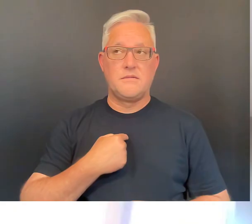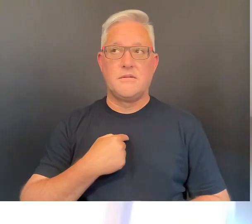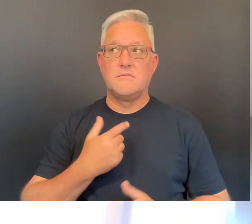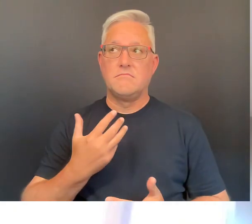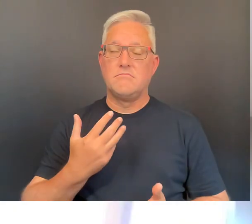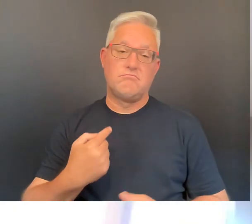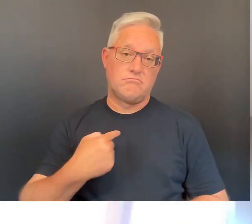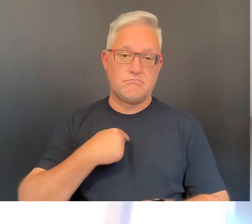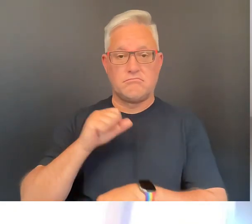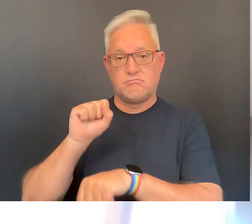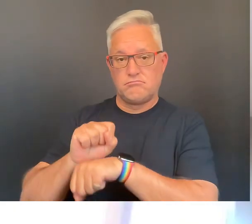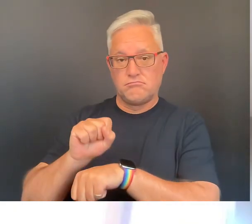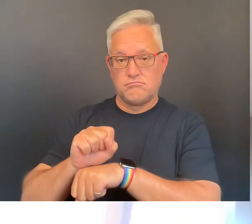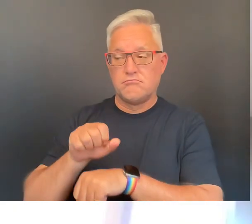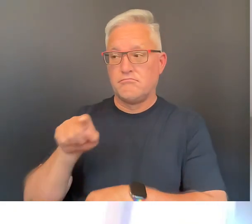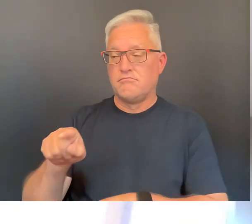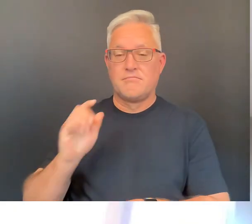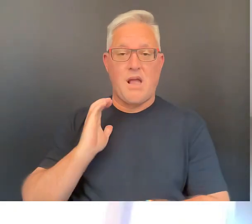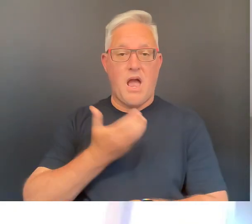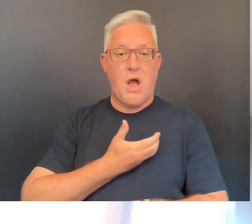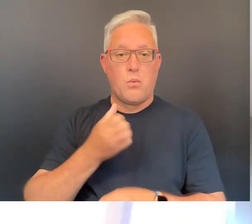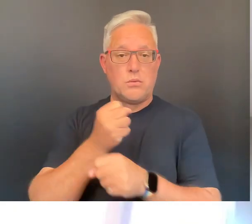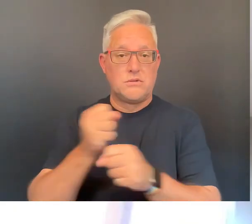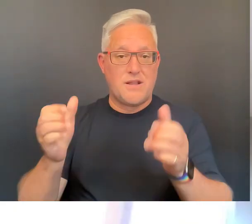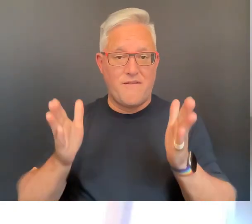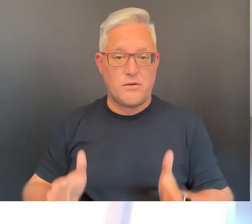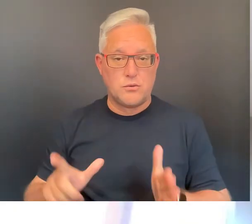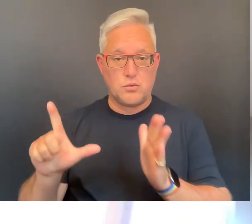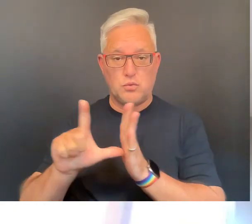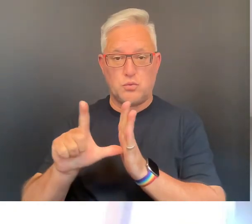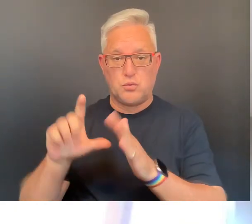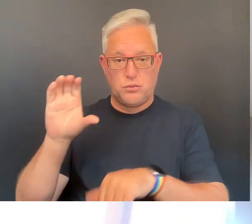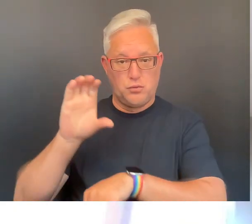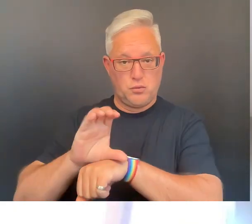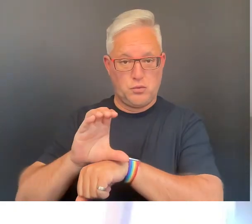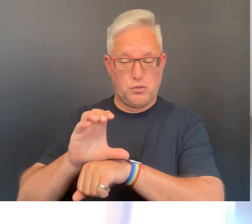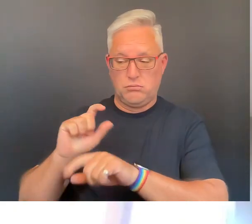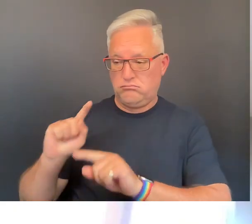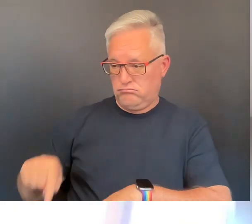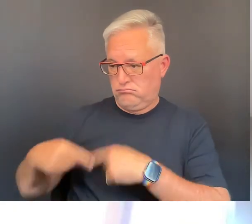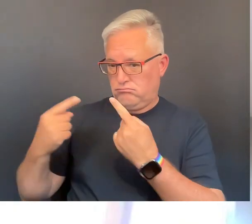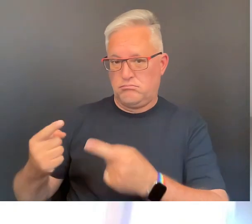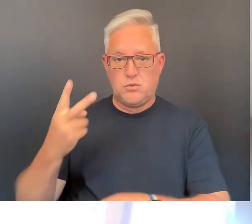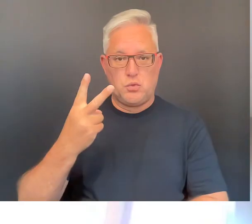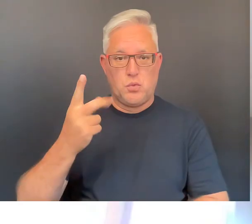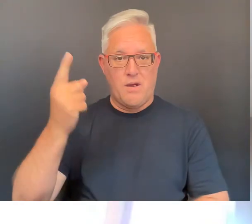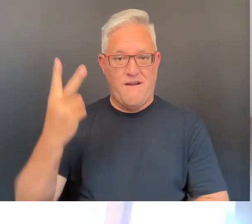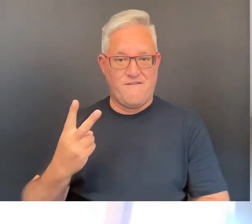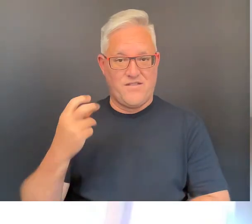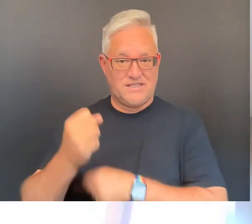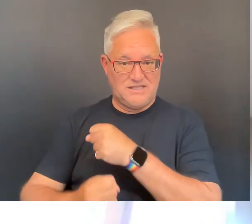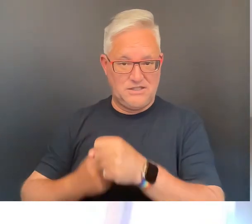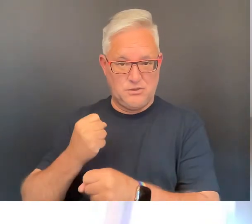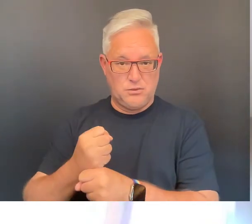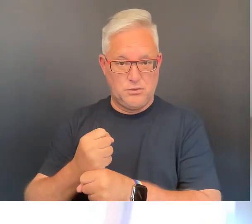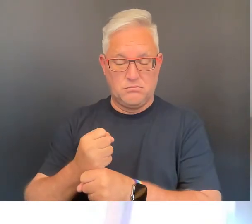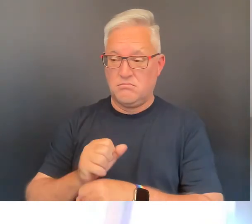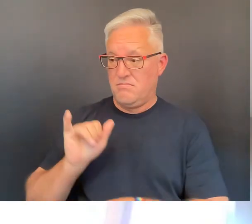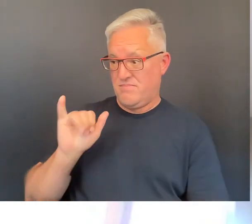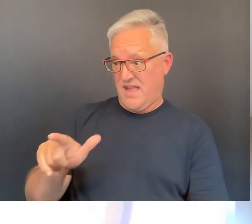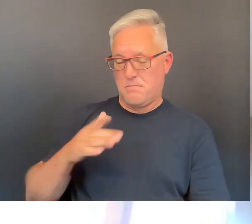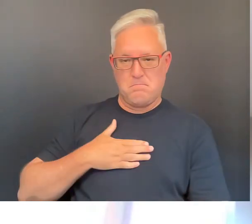I've been with Our Savior's Lutheran Church for 2.5 years. It's my first call, but